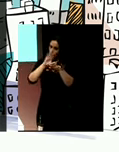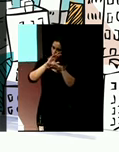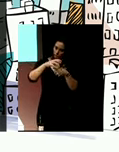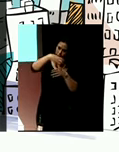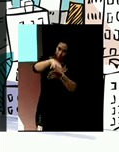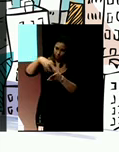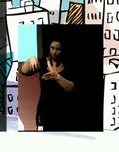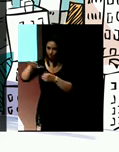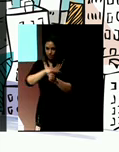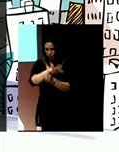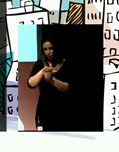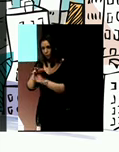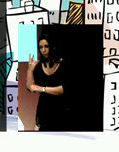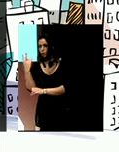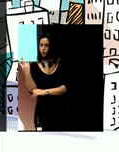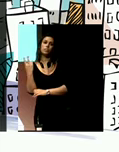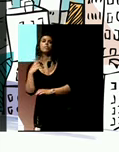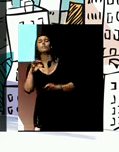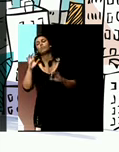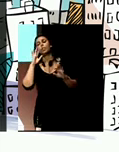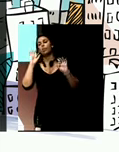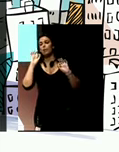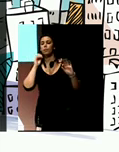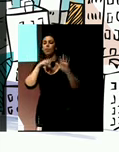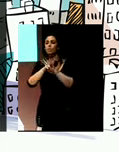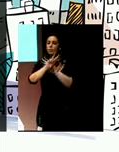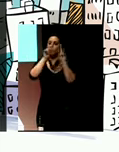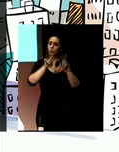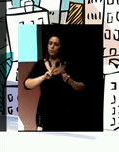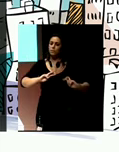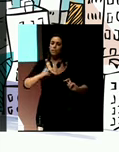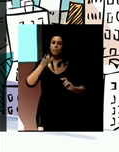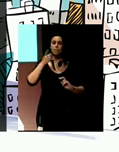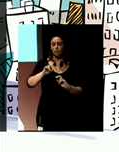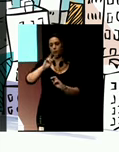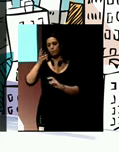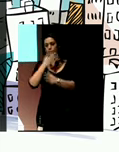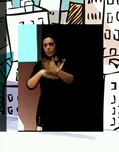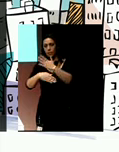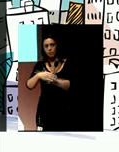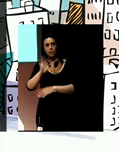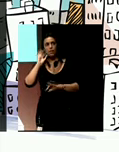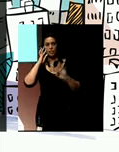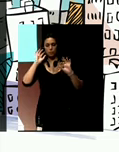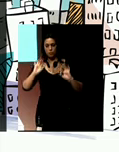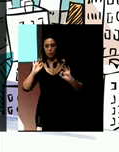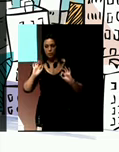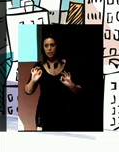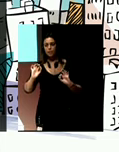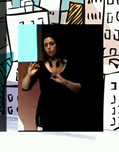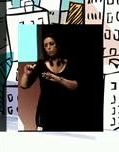2011. She's in charge with other issues related to disability